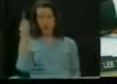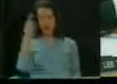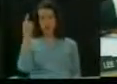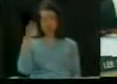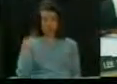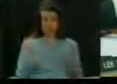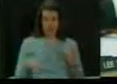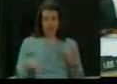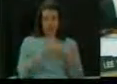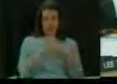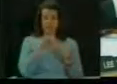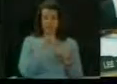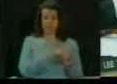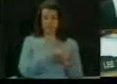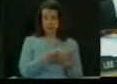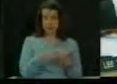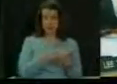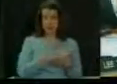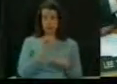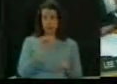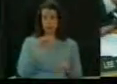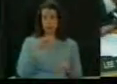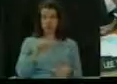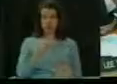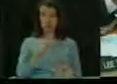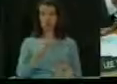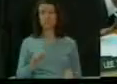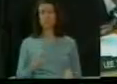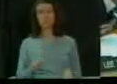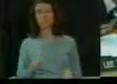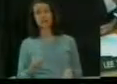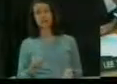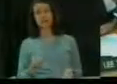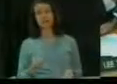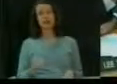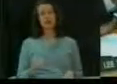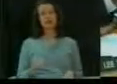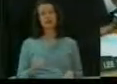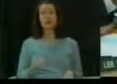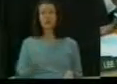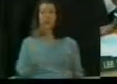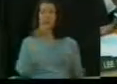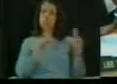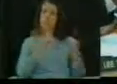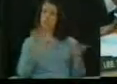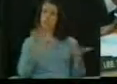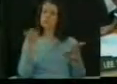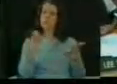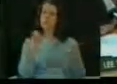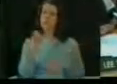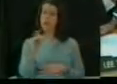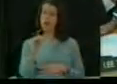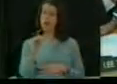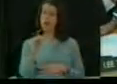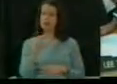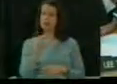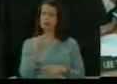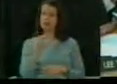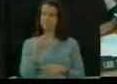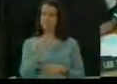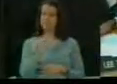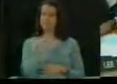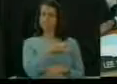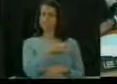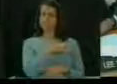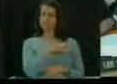on the agenda is, as those of us who have served on the ethics panel realize, that what